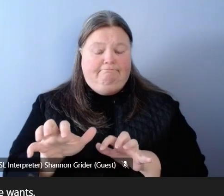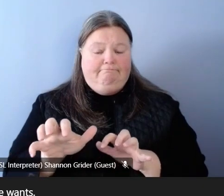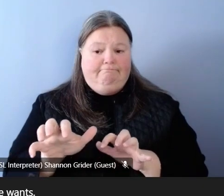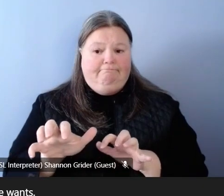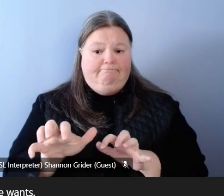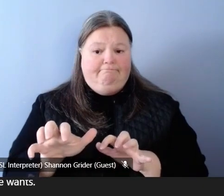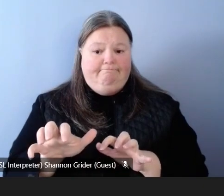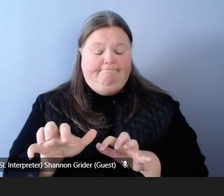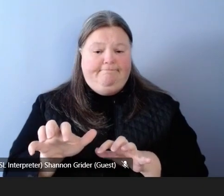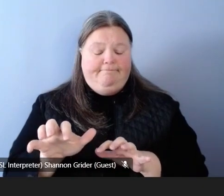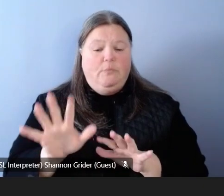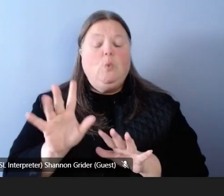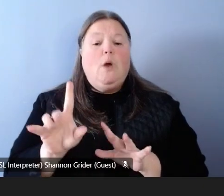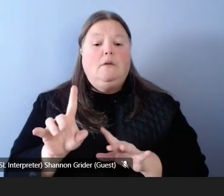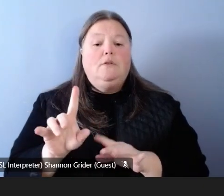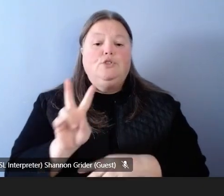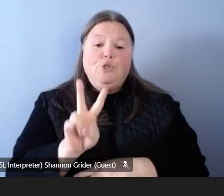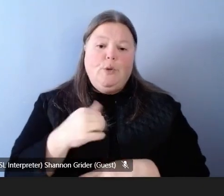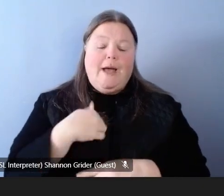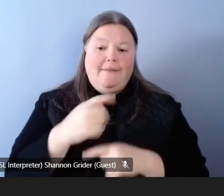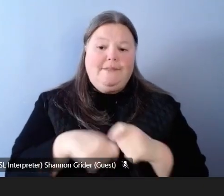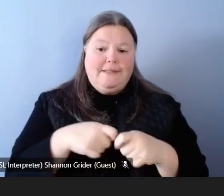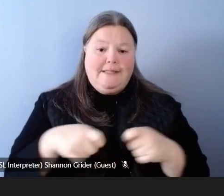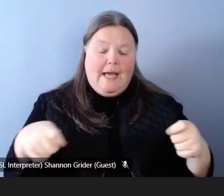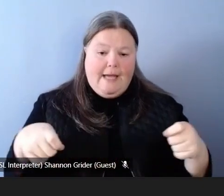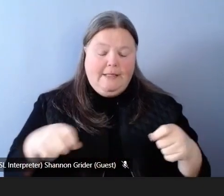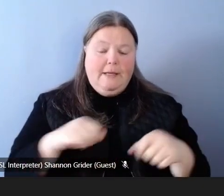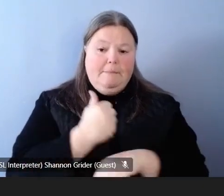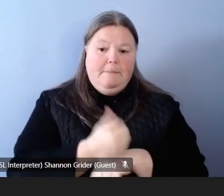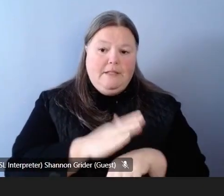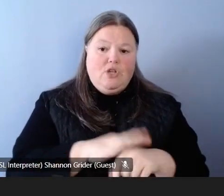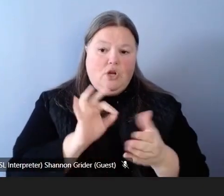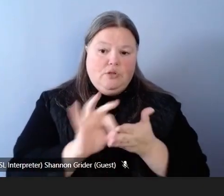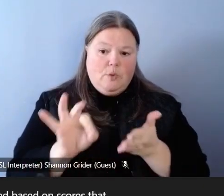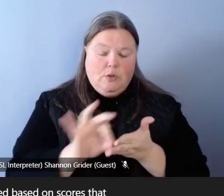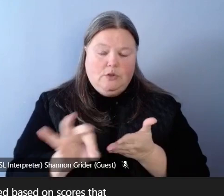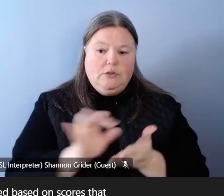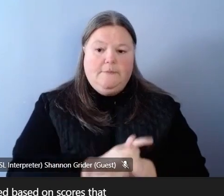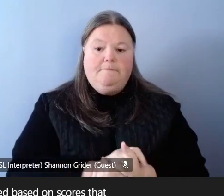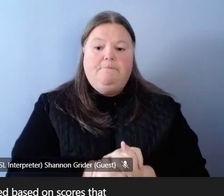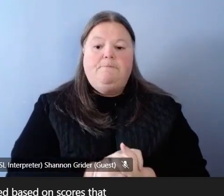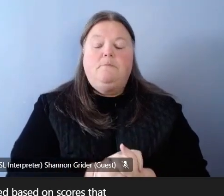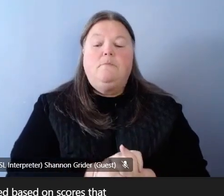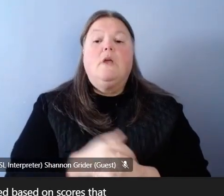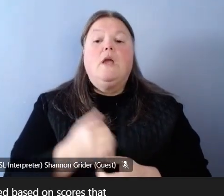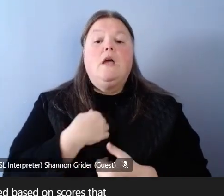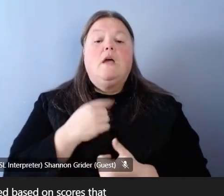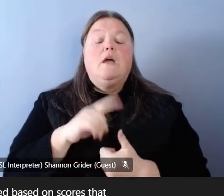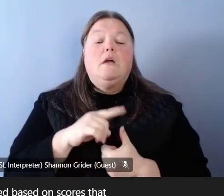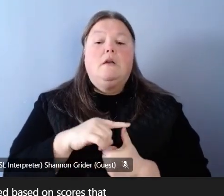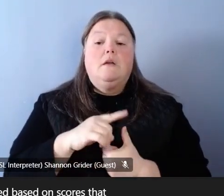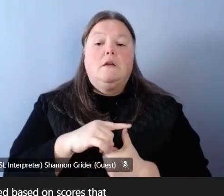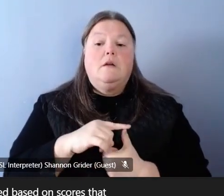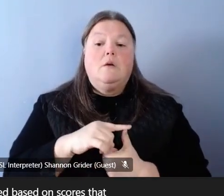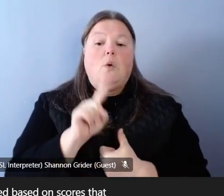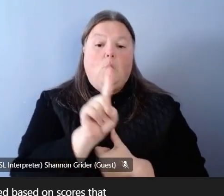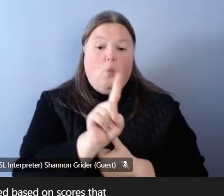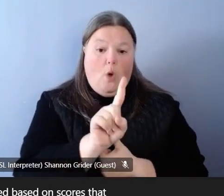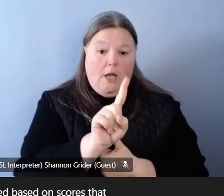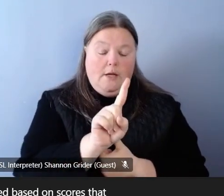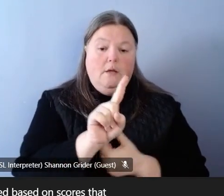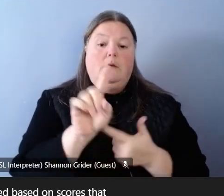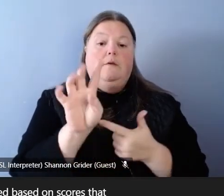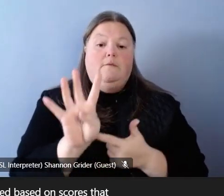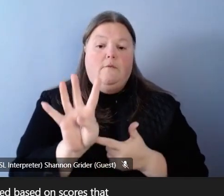So 2 of them I have pretty much tied based on scores that I've given. I have 1, 4,